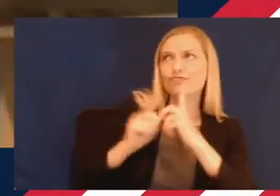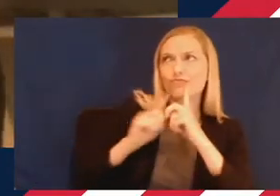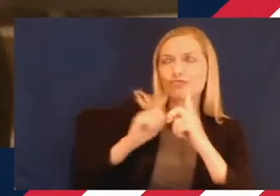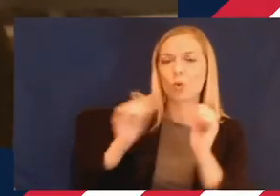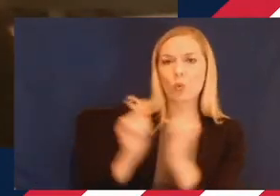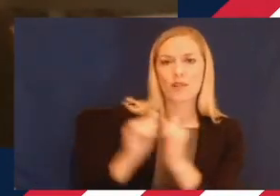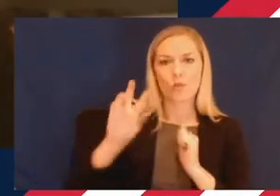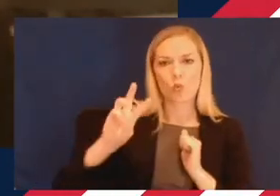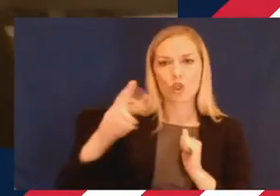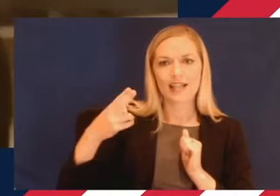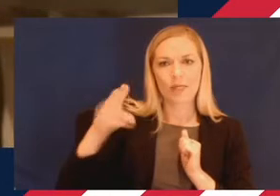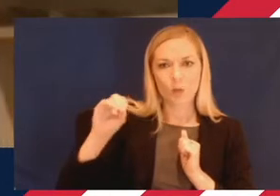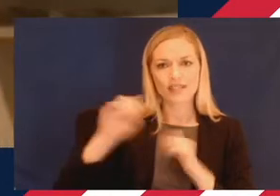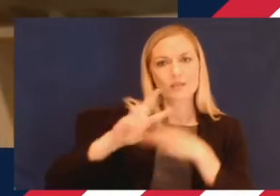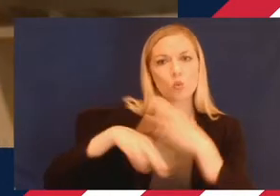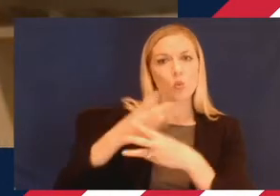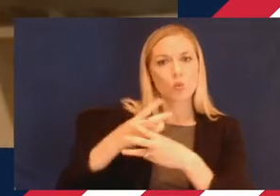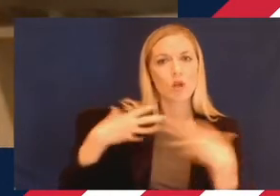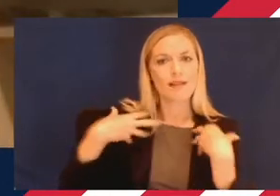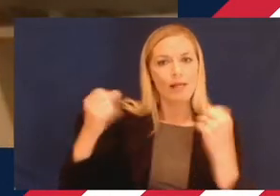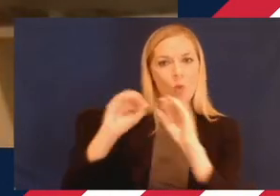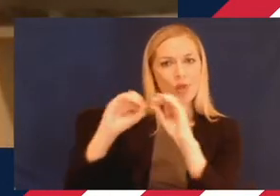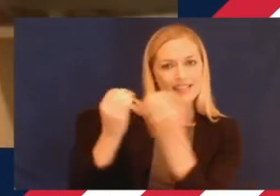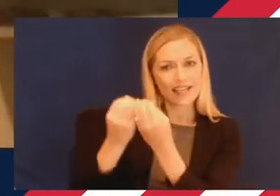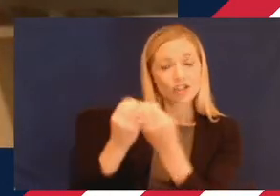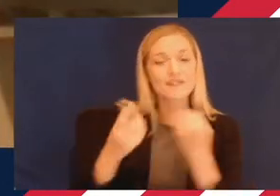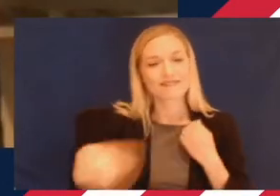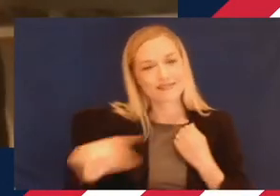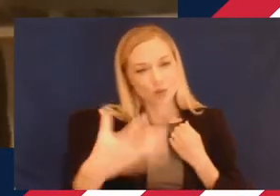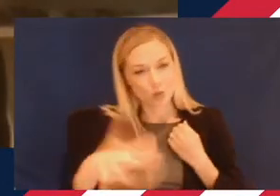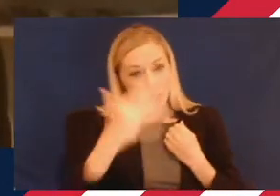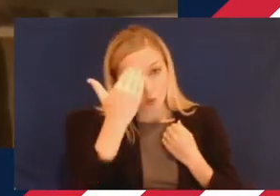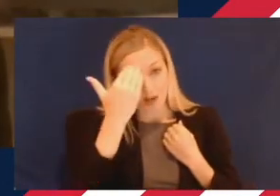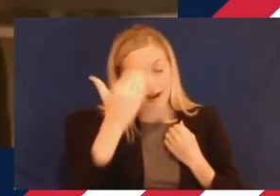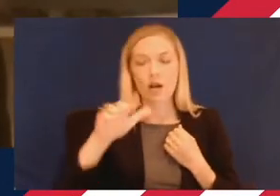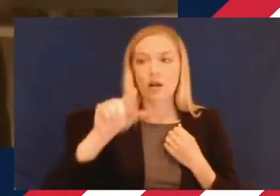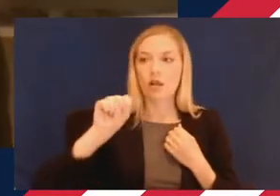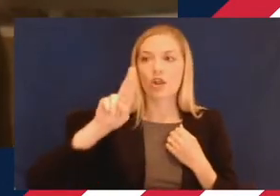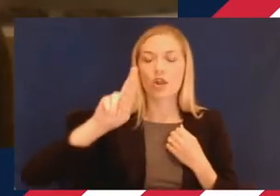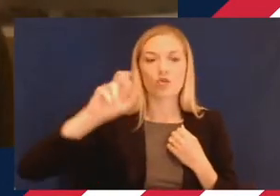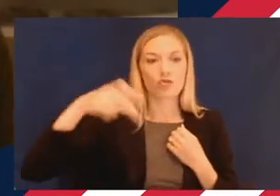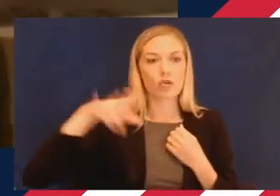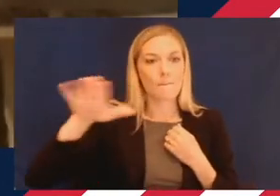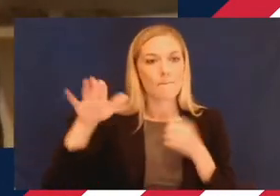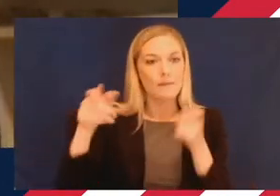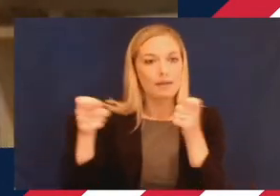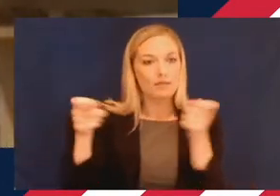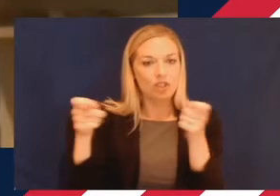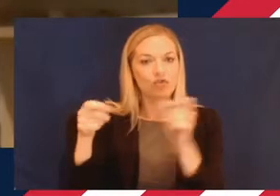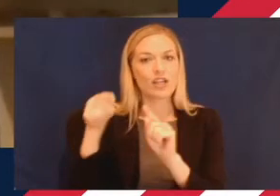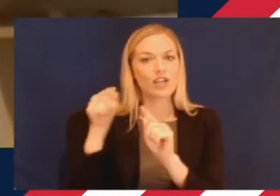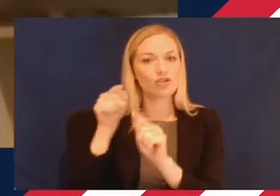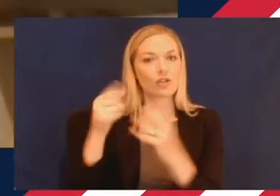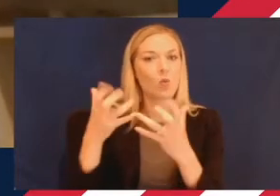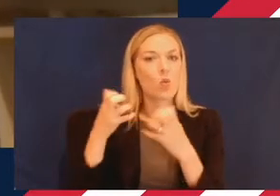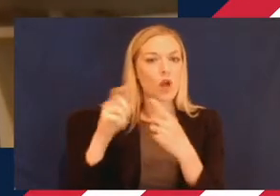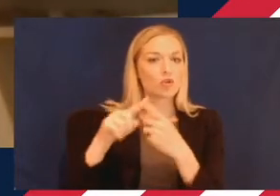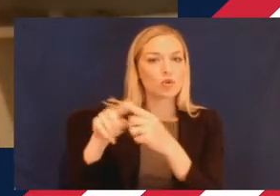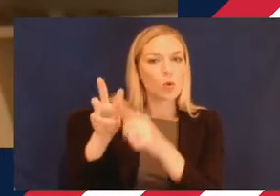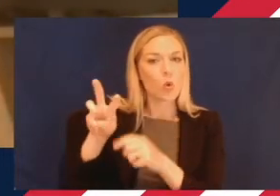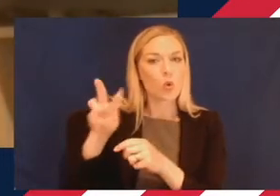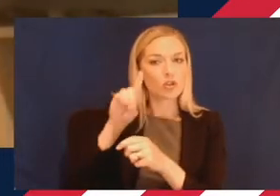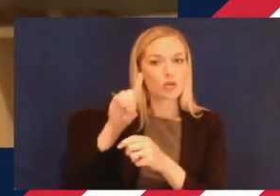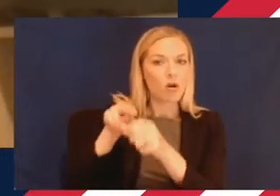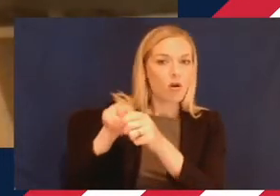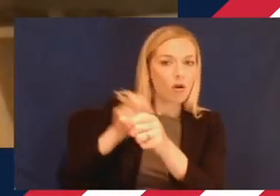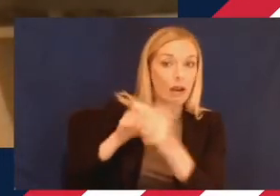As you all are aware, the Trump administration has indicated its intent to withdraw from the organization, whether it's possible or not.